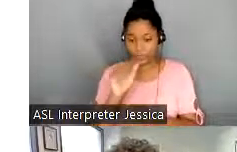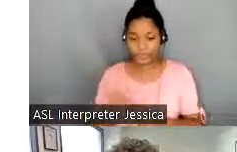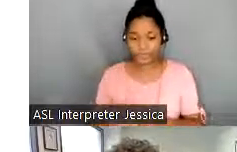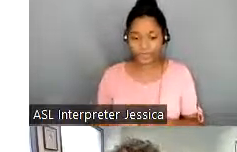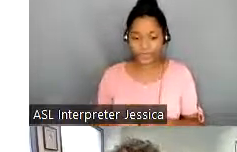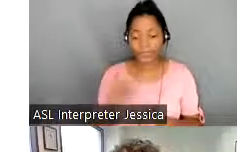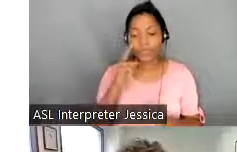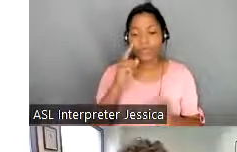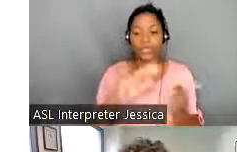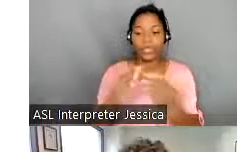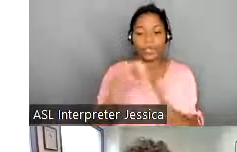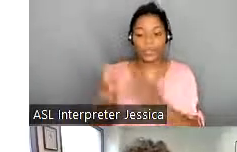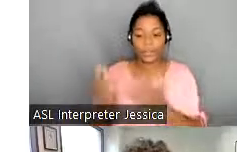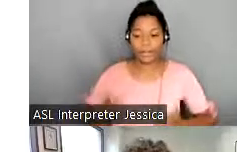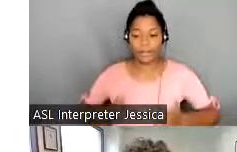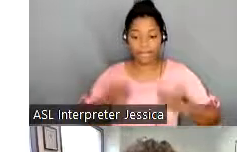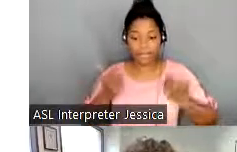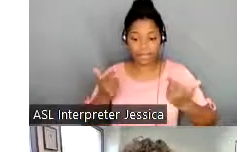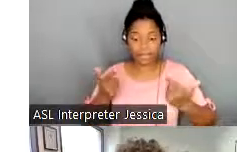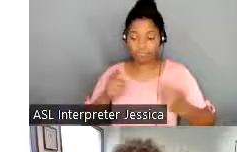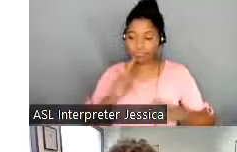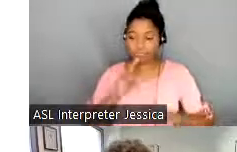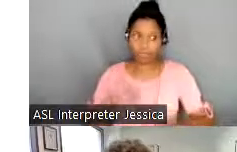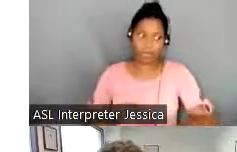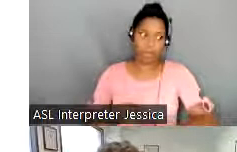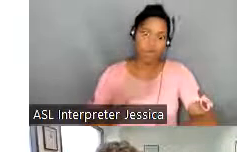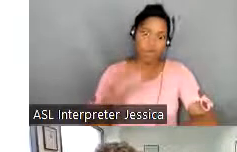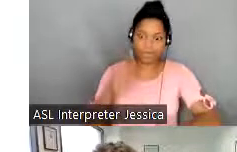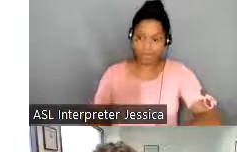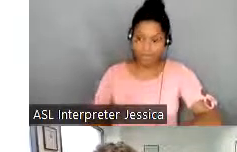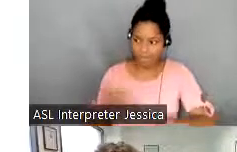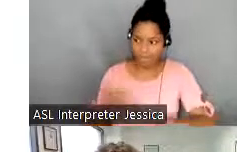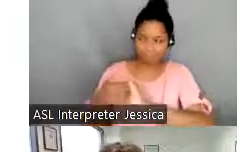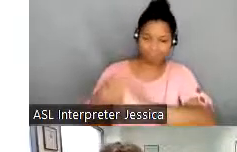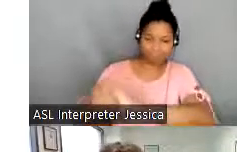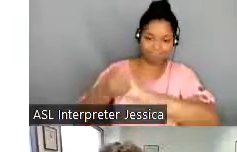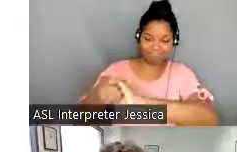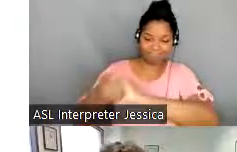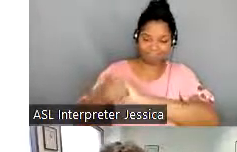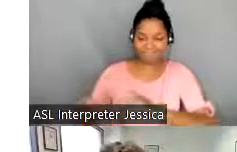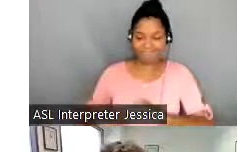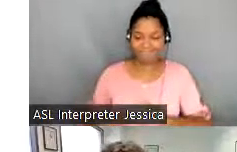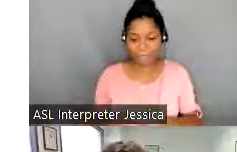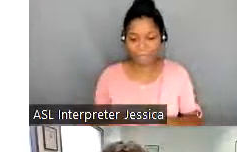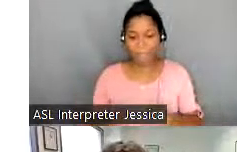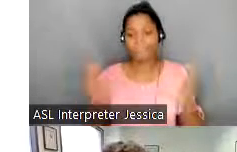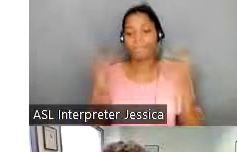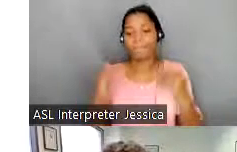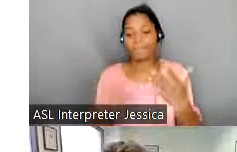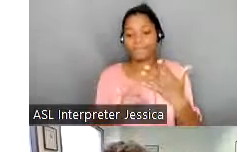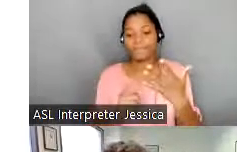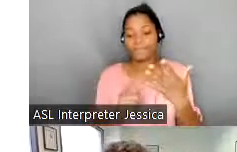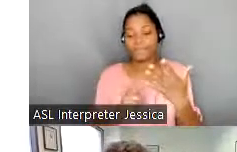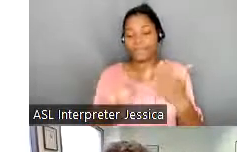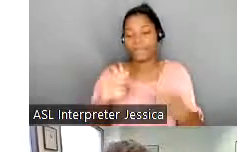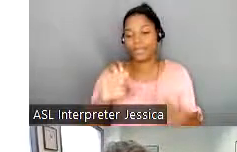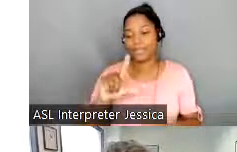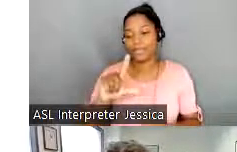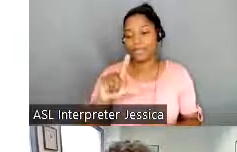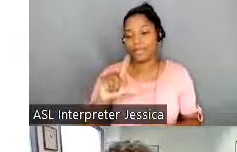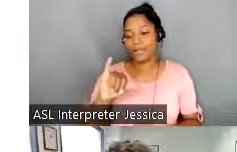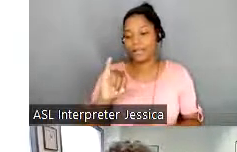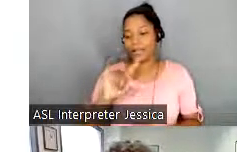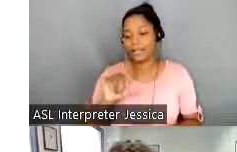Community Living, and a longtime Generations United collaborator. Elizabeth